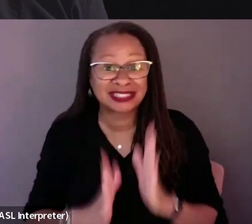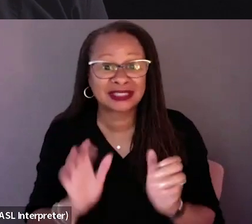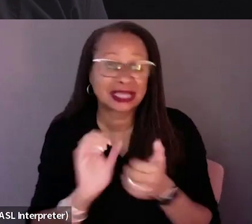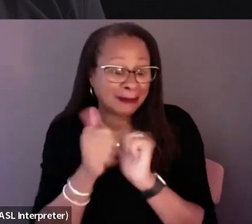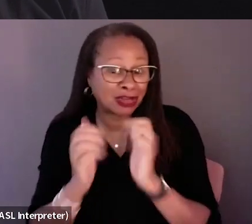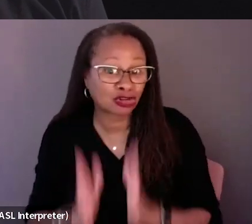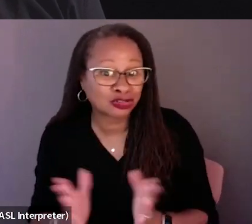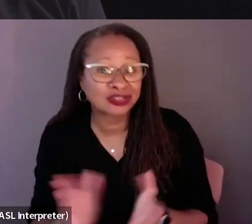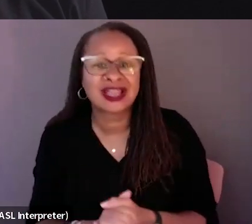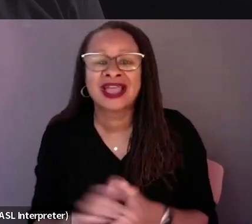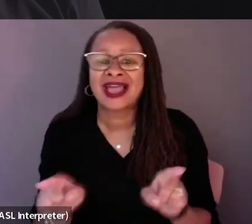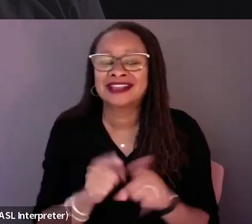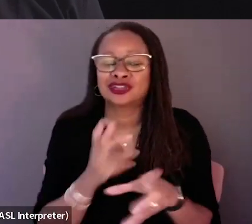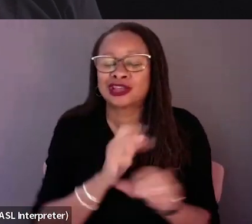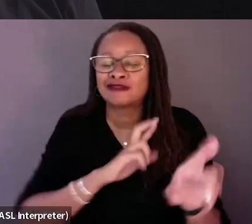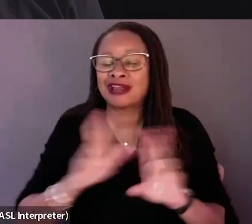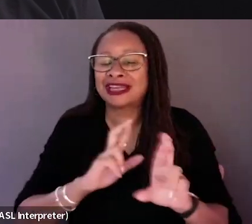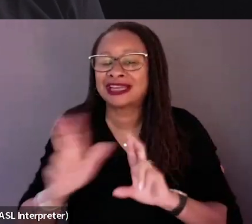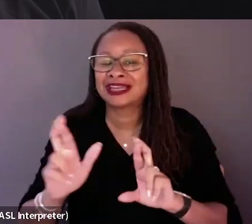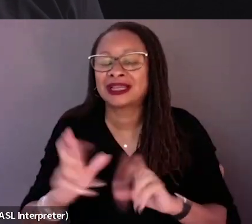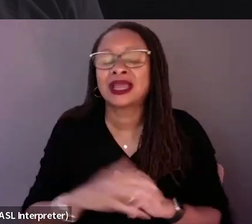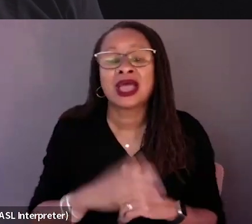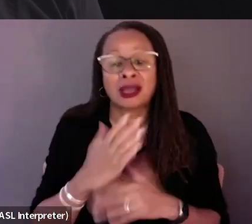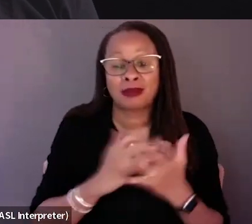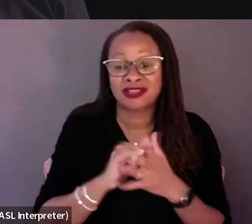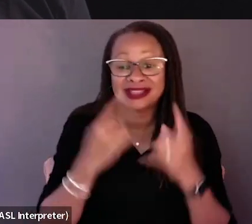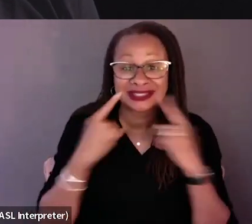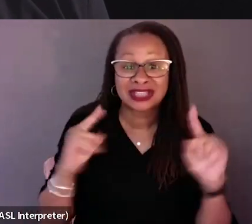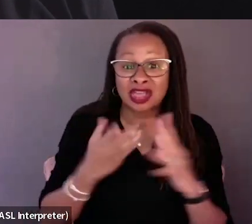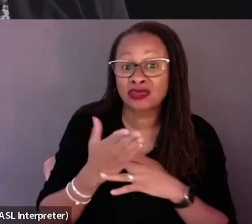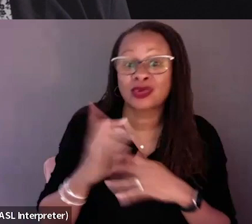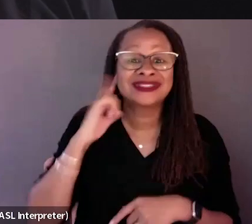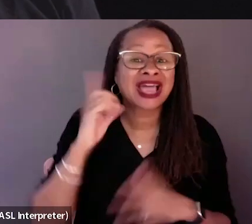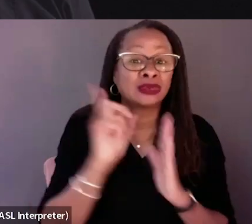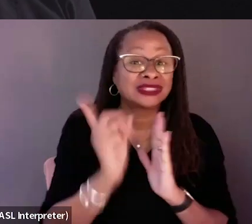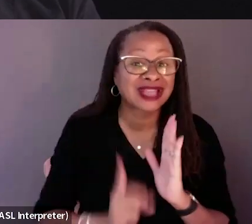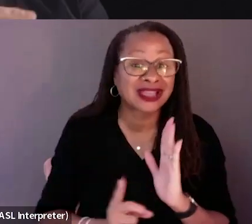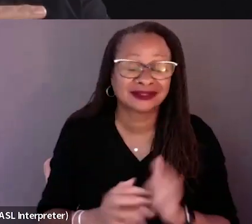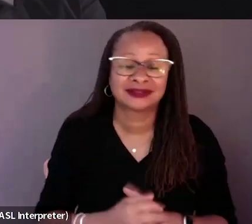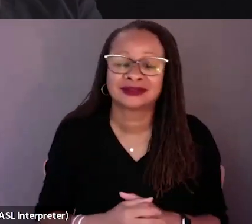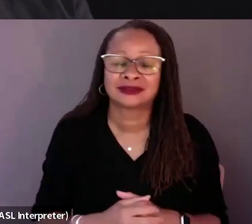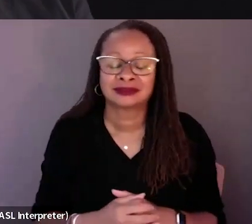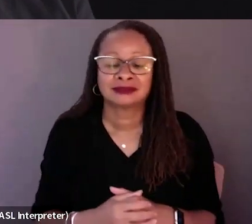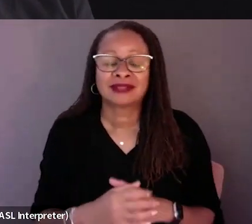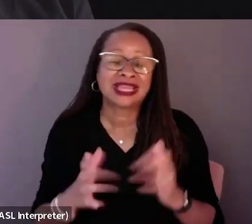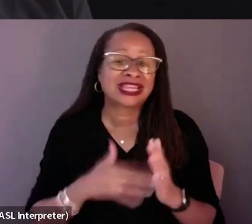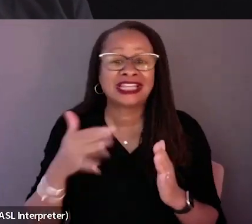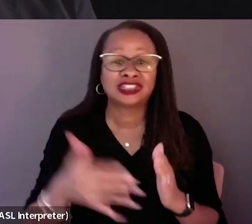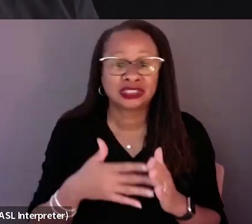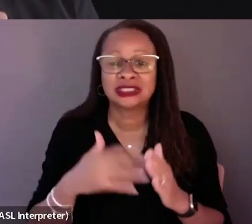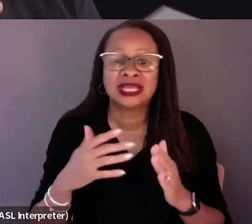competitors, as they're getting ready. And partly that's achieved through sound design, and occasionally muffling